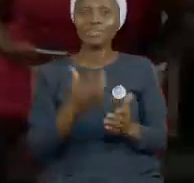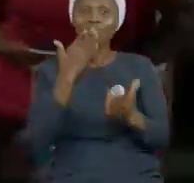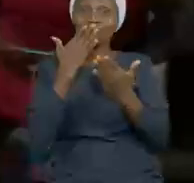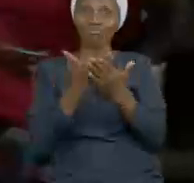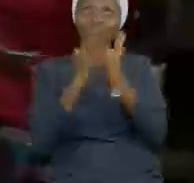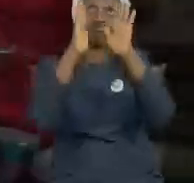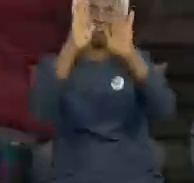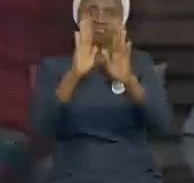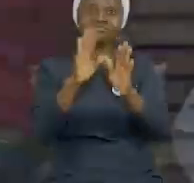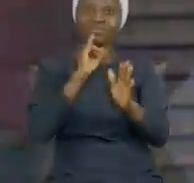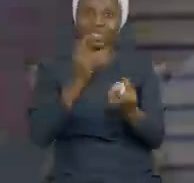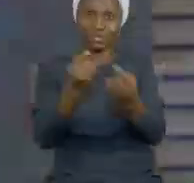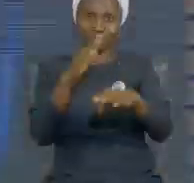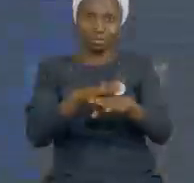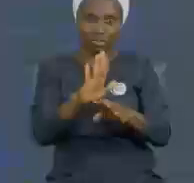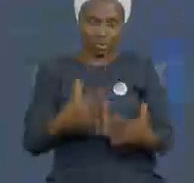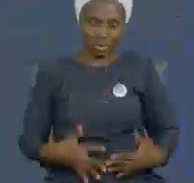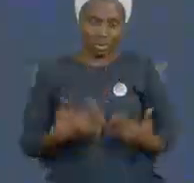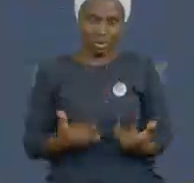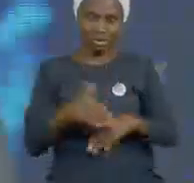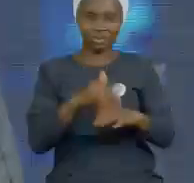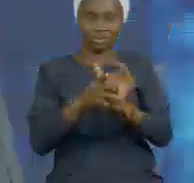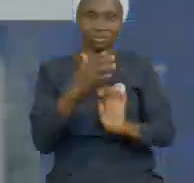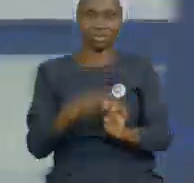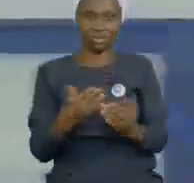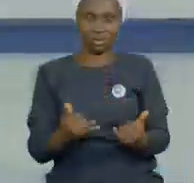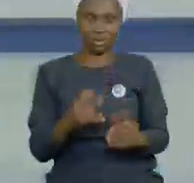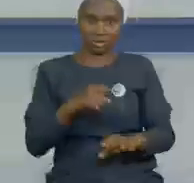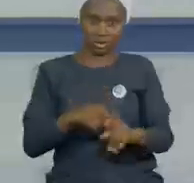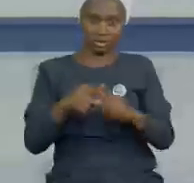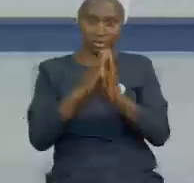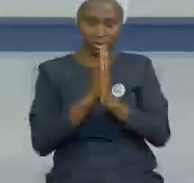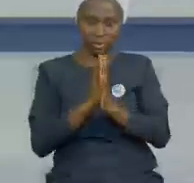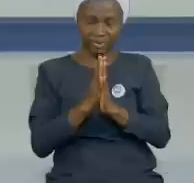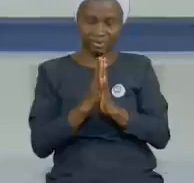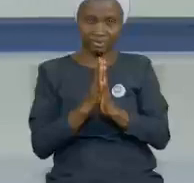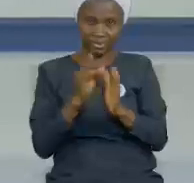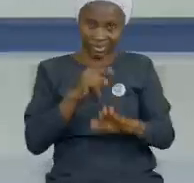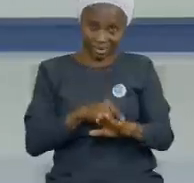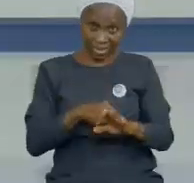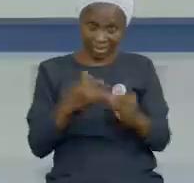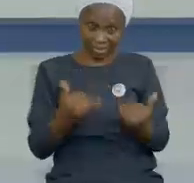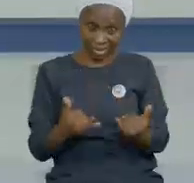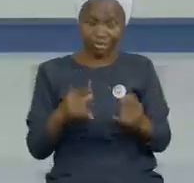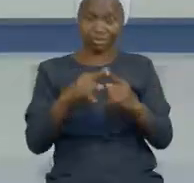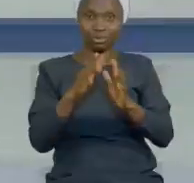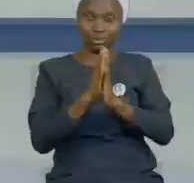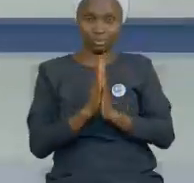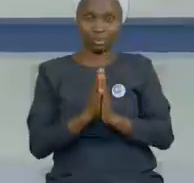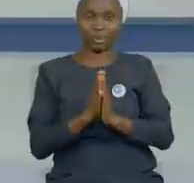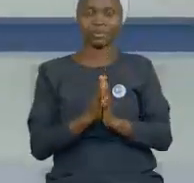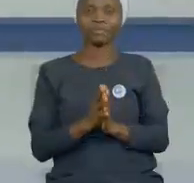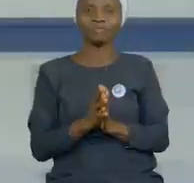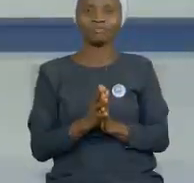tonight. It's bowed and eyes closed. It's bowed and eyes